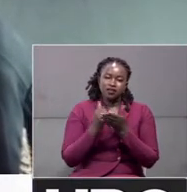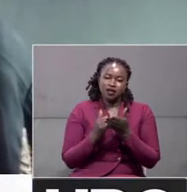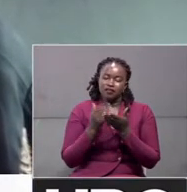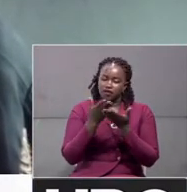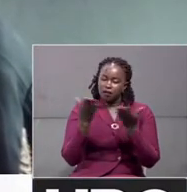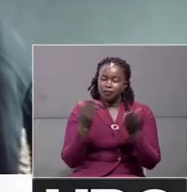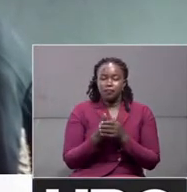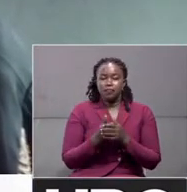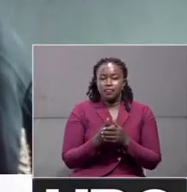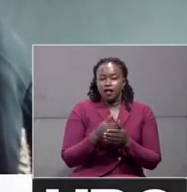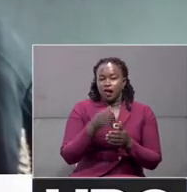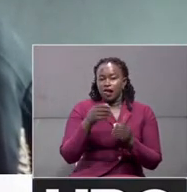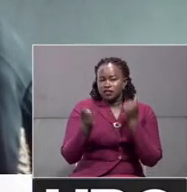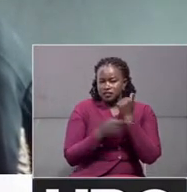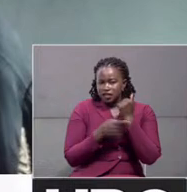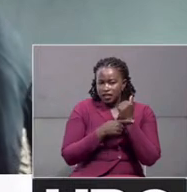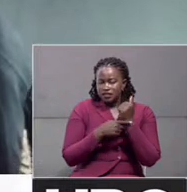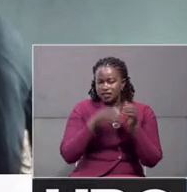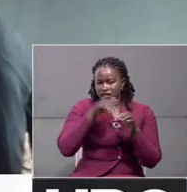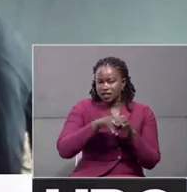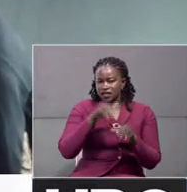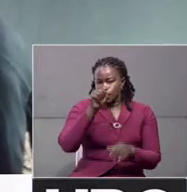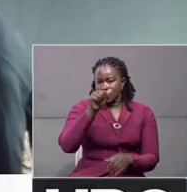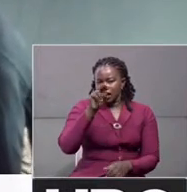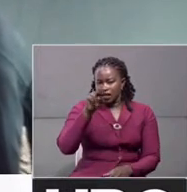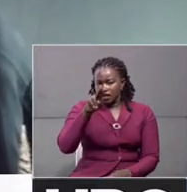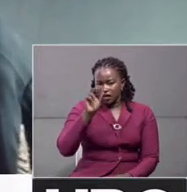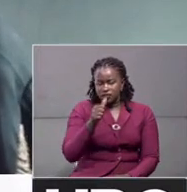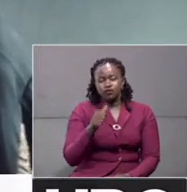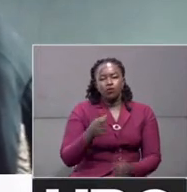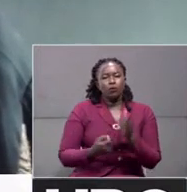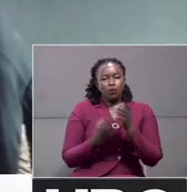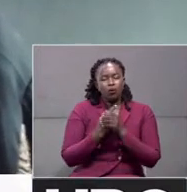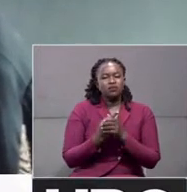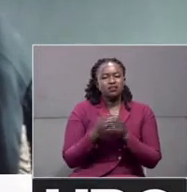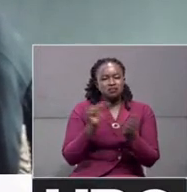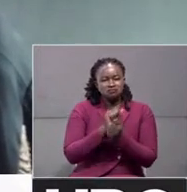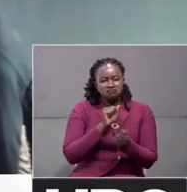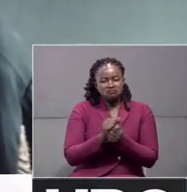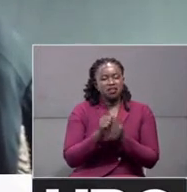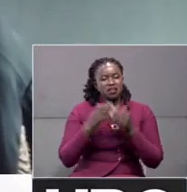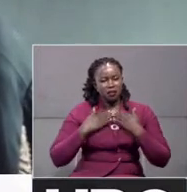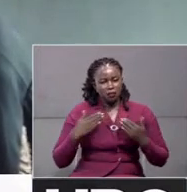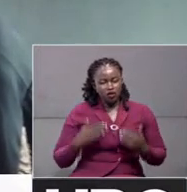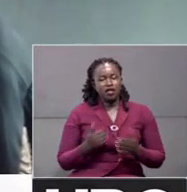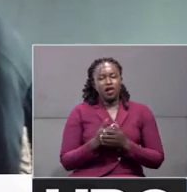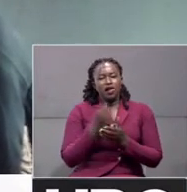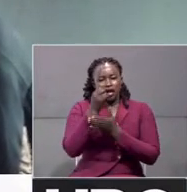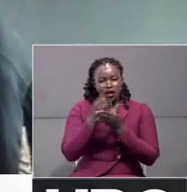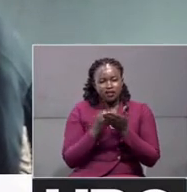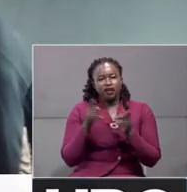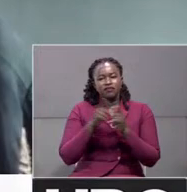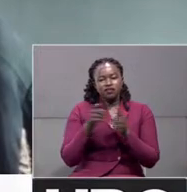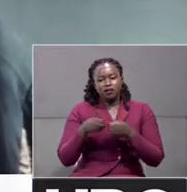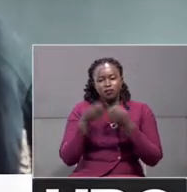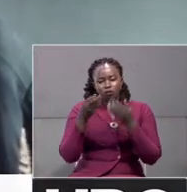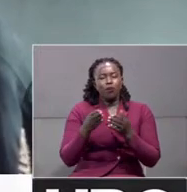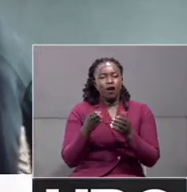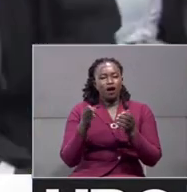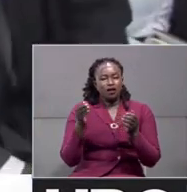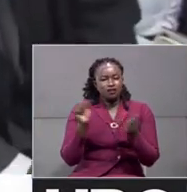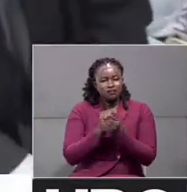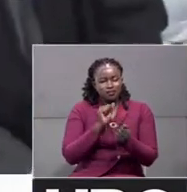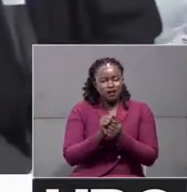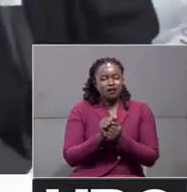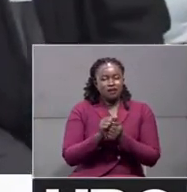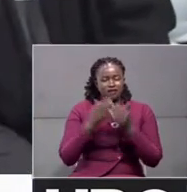Anal sex causes physical harm. HIV infection represents serious harm to physical and mental health.